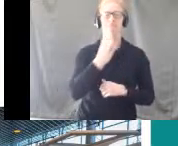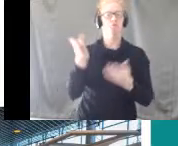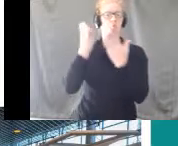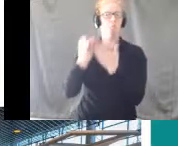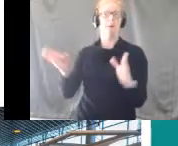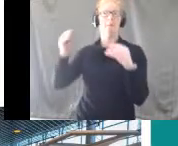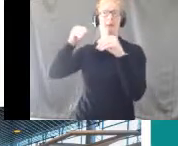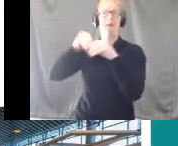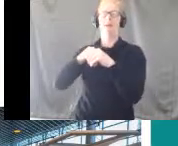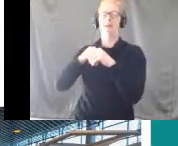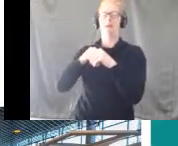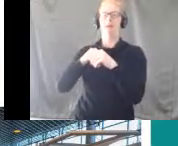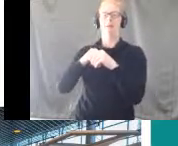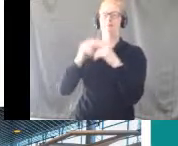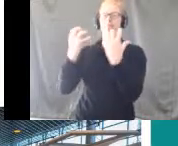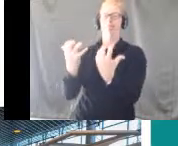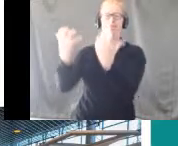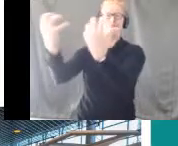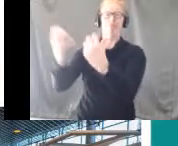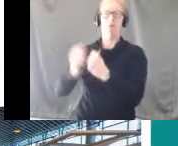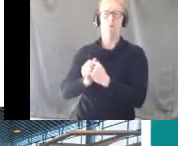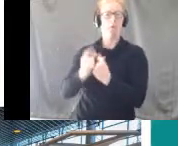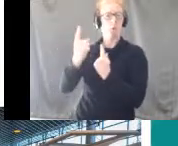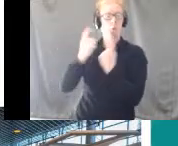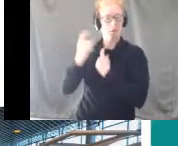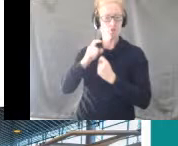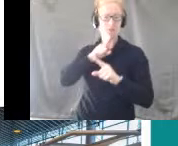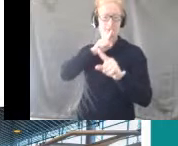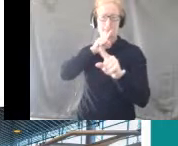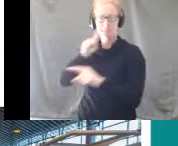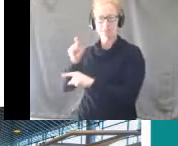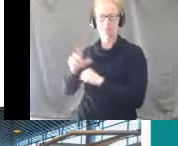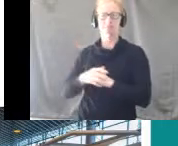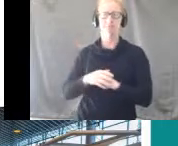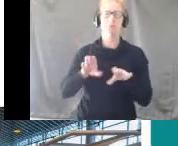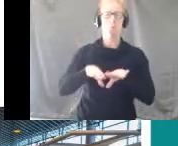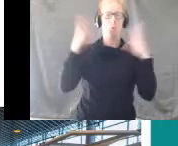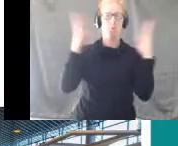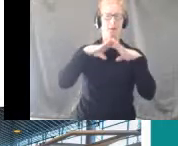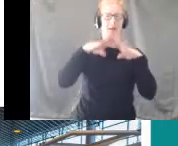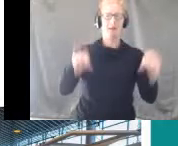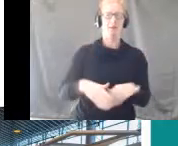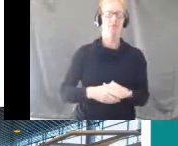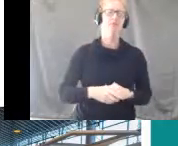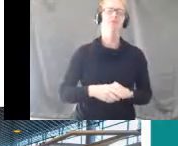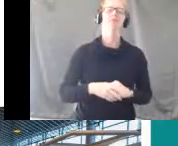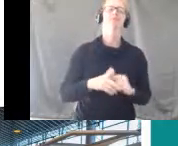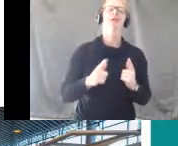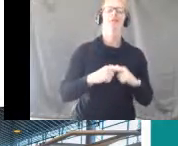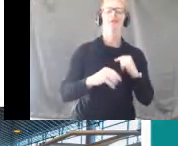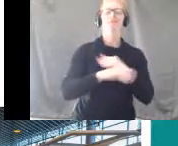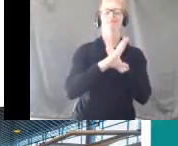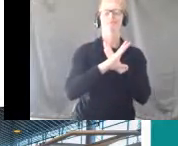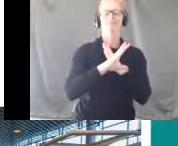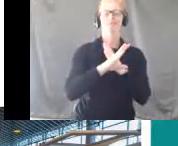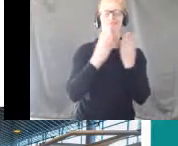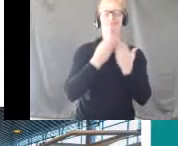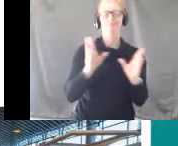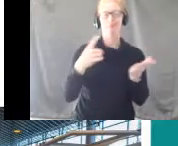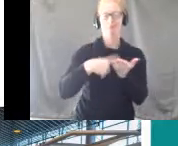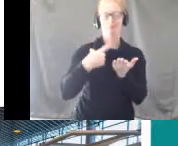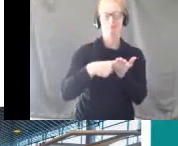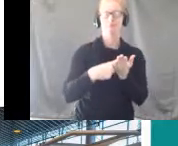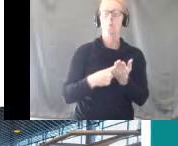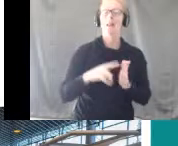and Q&A sessions, in-person public briefings and open house events, and virtual public hearings. We had 8 tabling